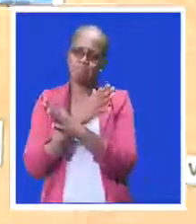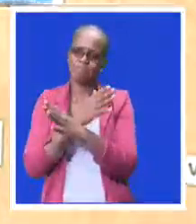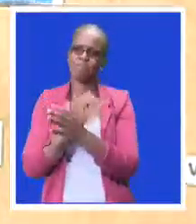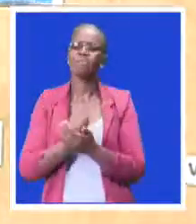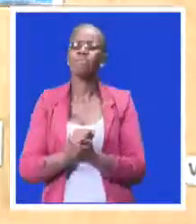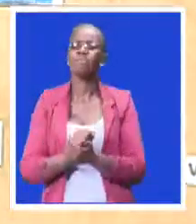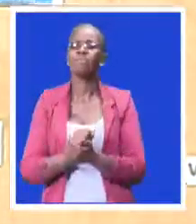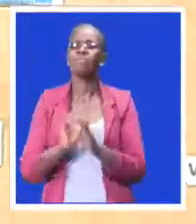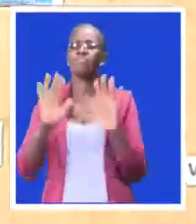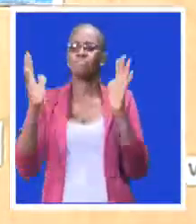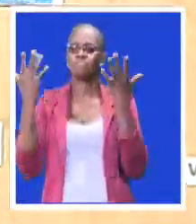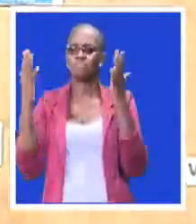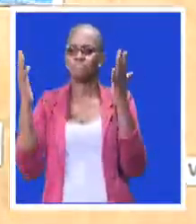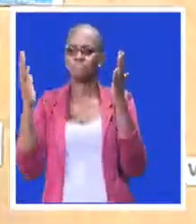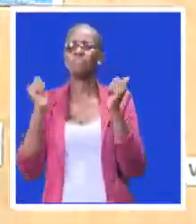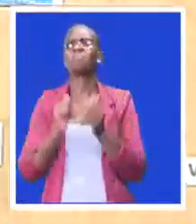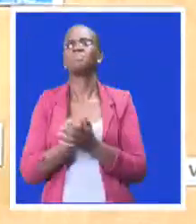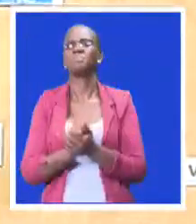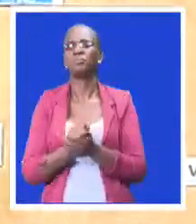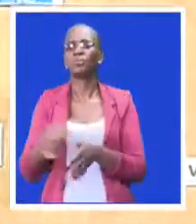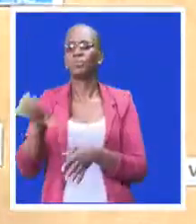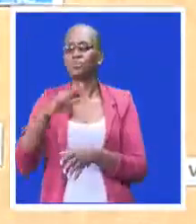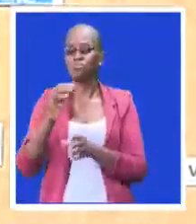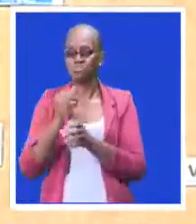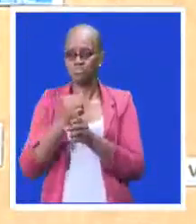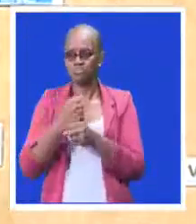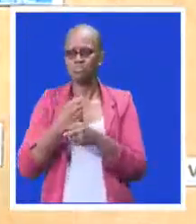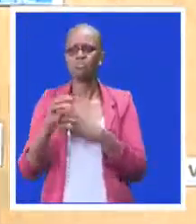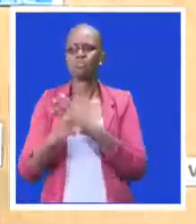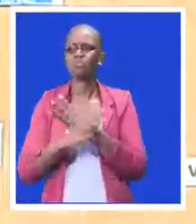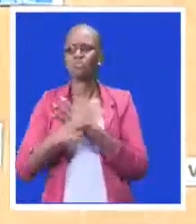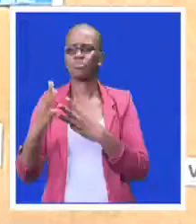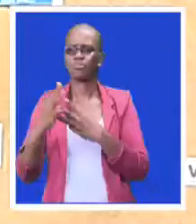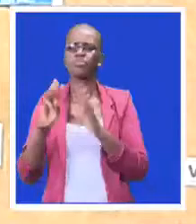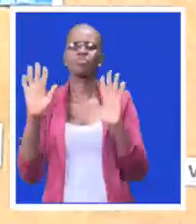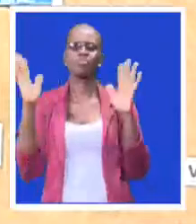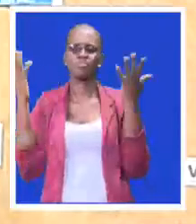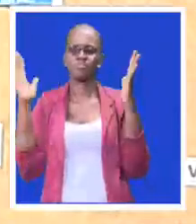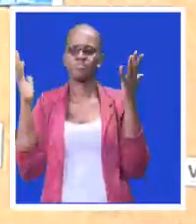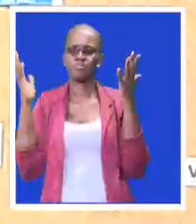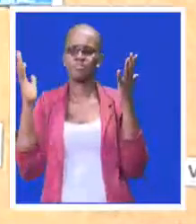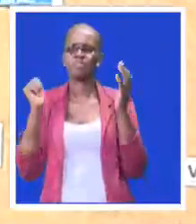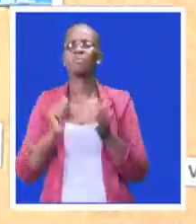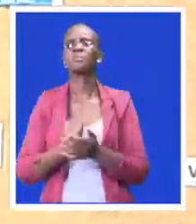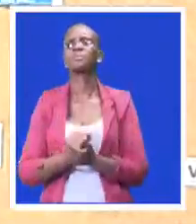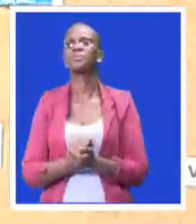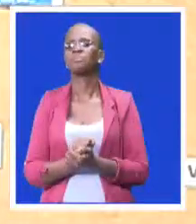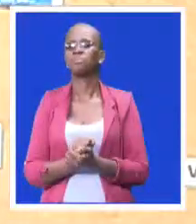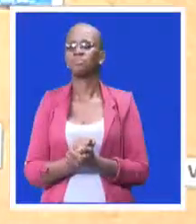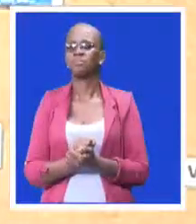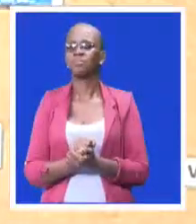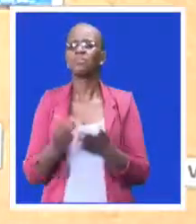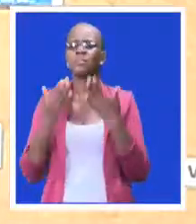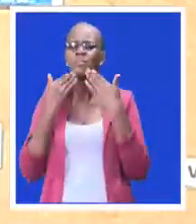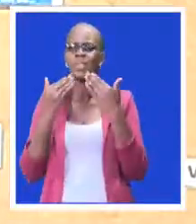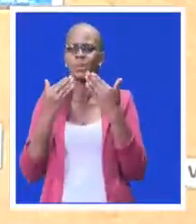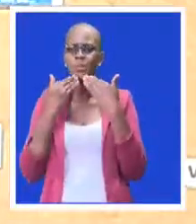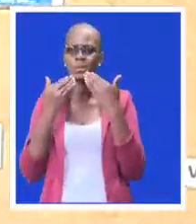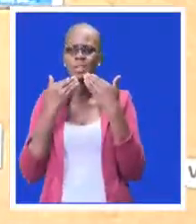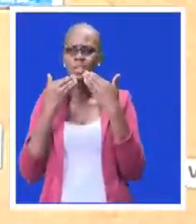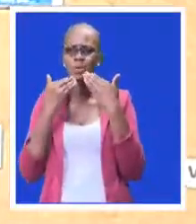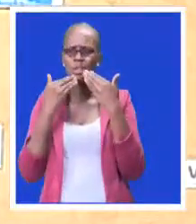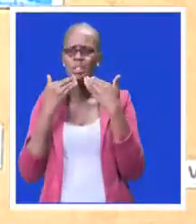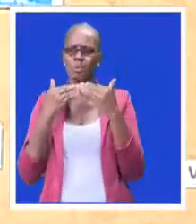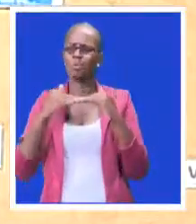week. Days of the week, days of the week, days of the week. Thank you very much, boys and girls. I hope